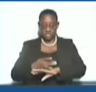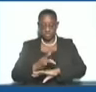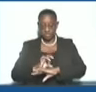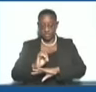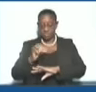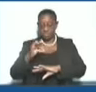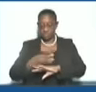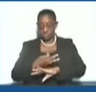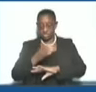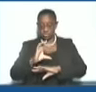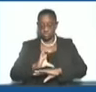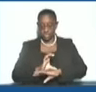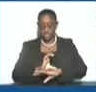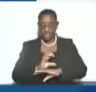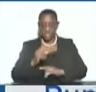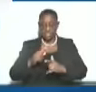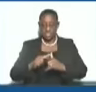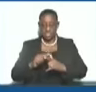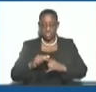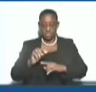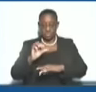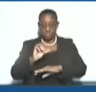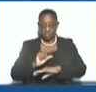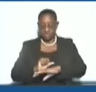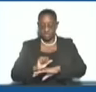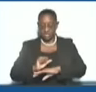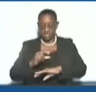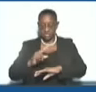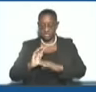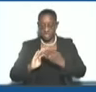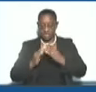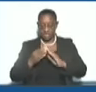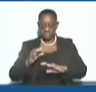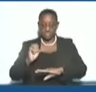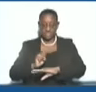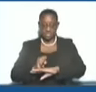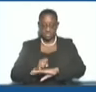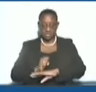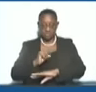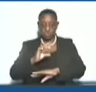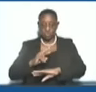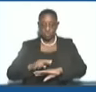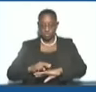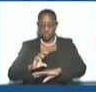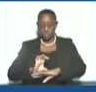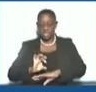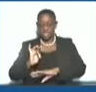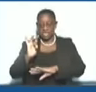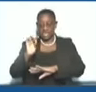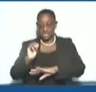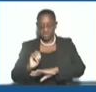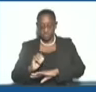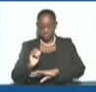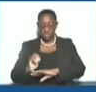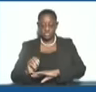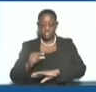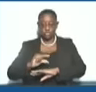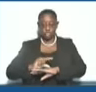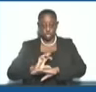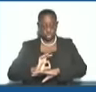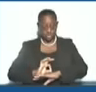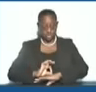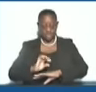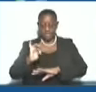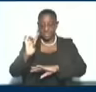Exuma, Kemp's Bay, South Andros, and Fresh Creek in Central Andros. Allistown, Cat Island, San Salvador, and Rum Key, 80